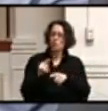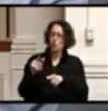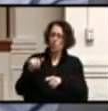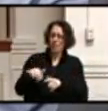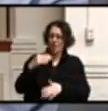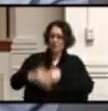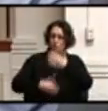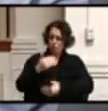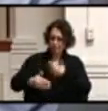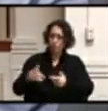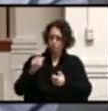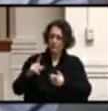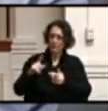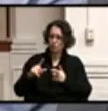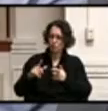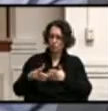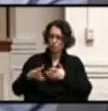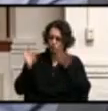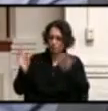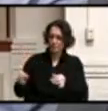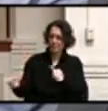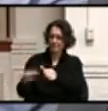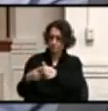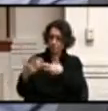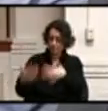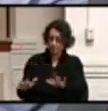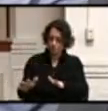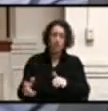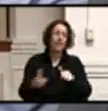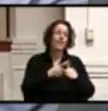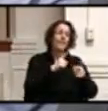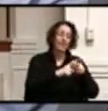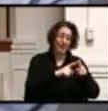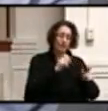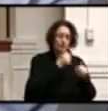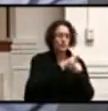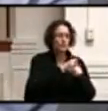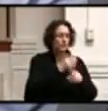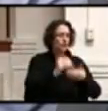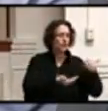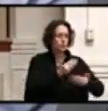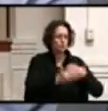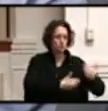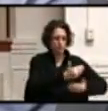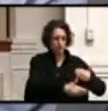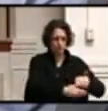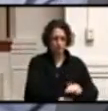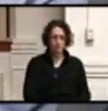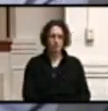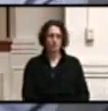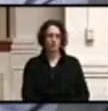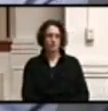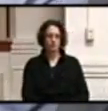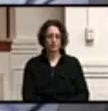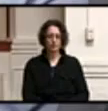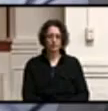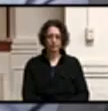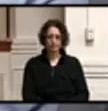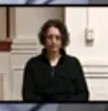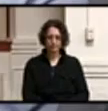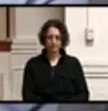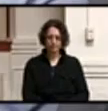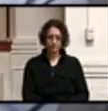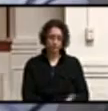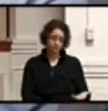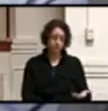way. On the other hand, if once you hire somebody, the way it works is that's pretty